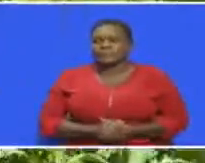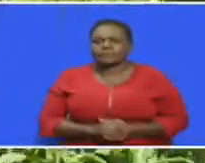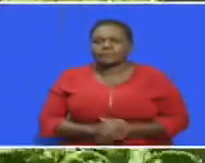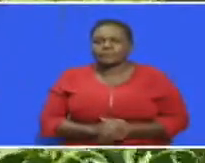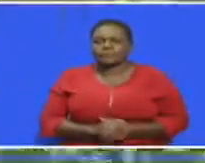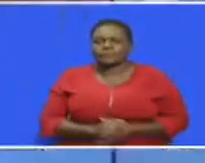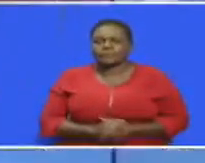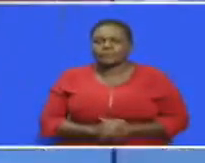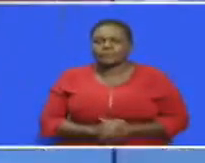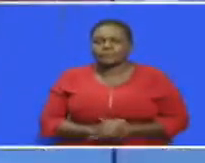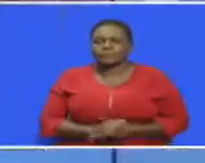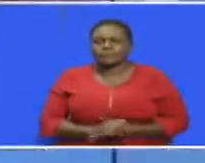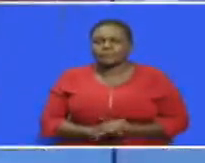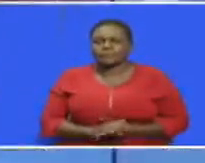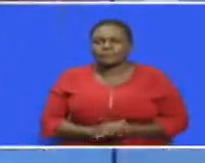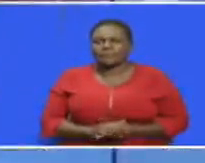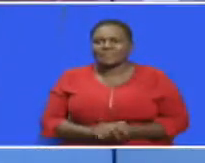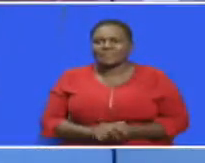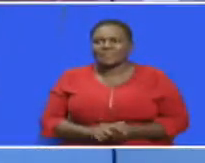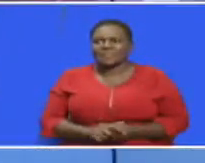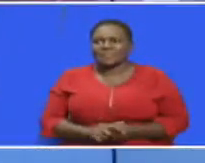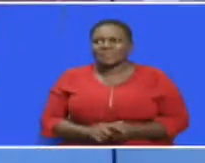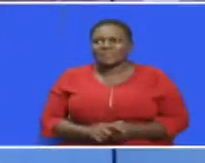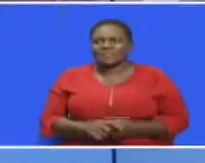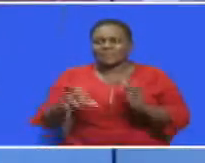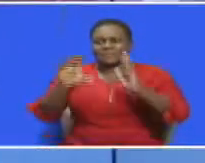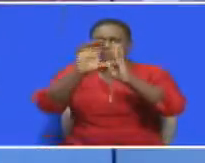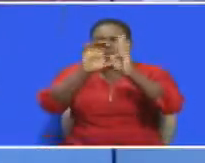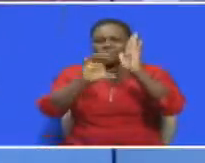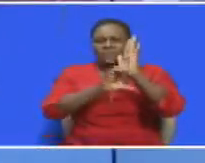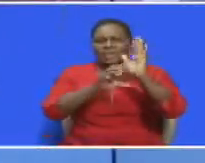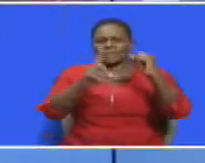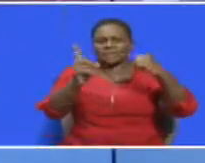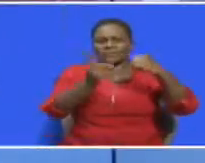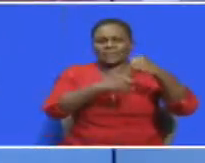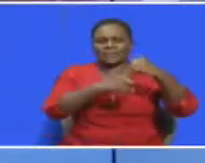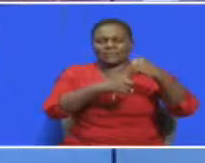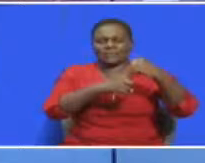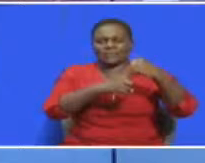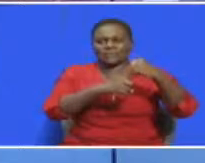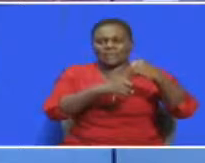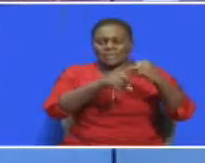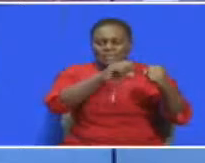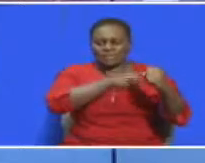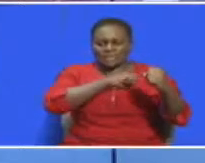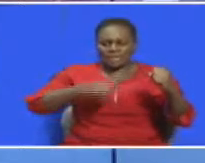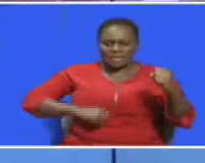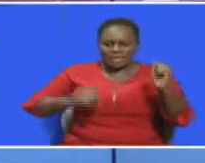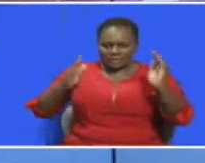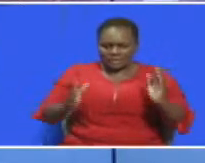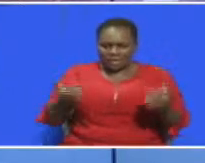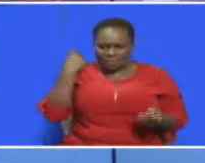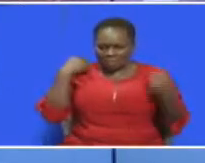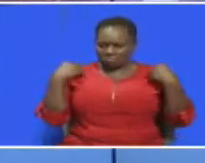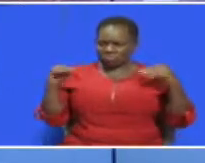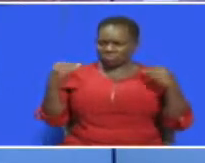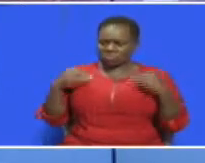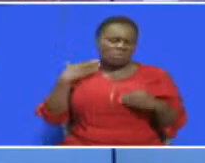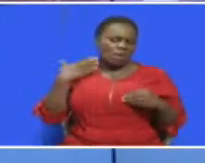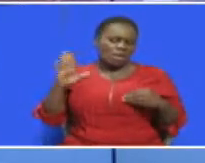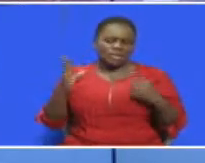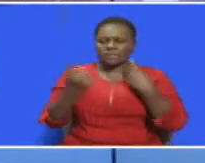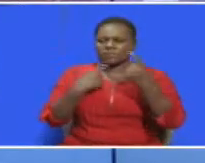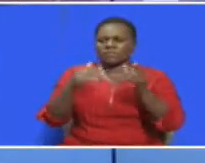News. Let's pick some chapter 6 now of the Constitution. Kericho Senator Aaron Cheruiyot has denied inciting the